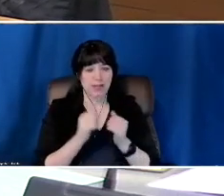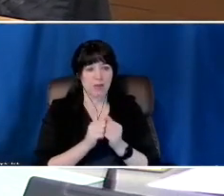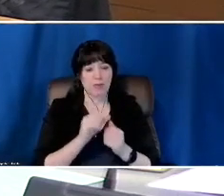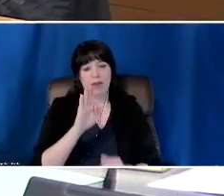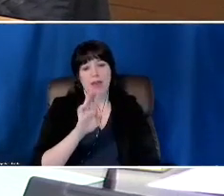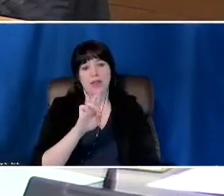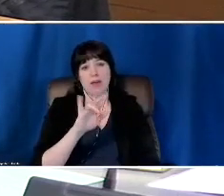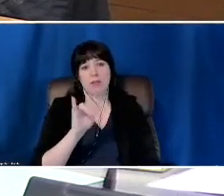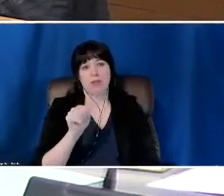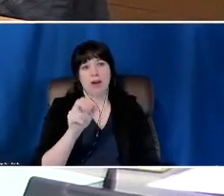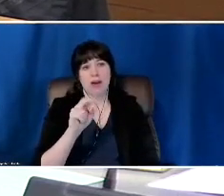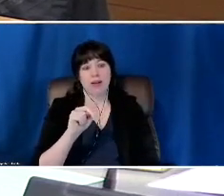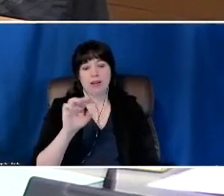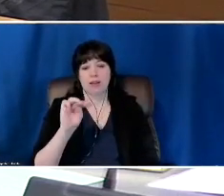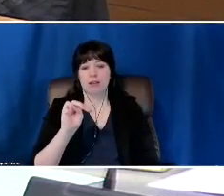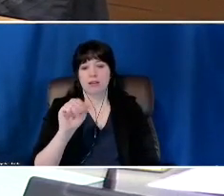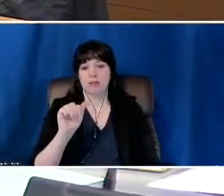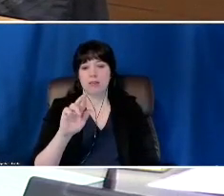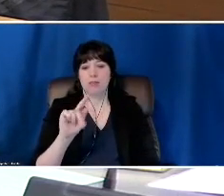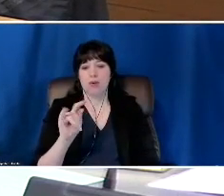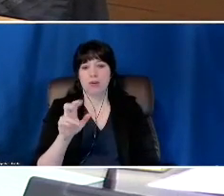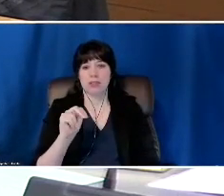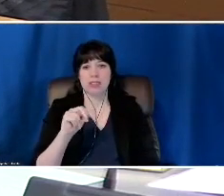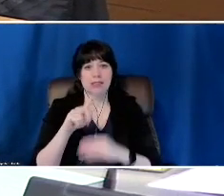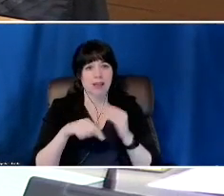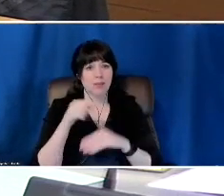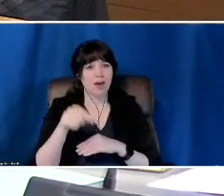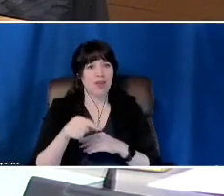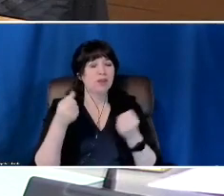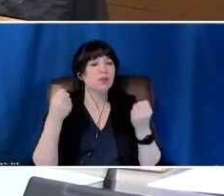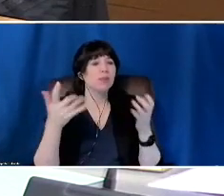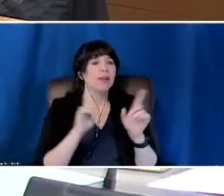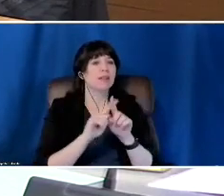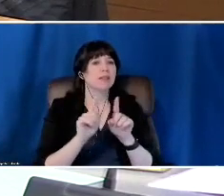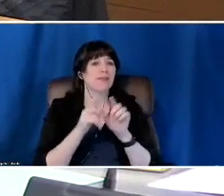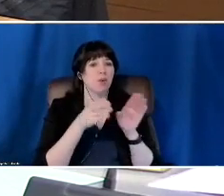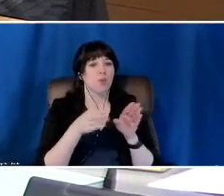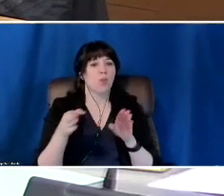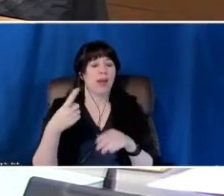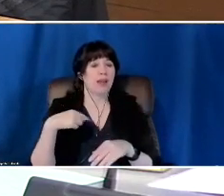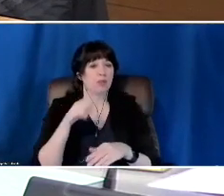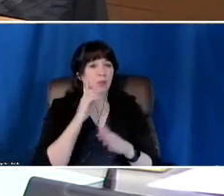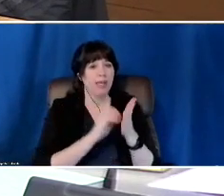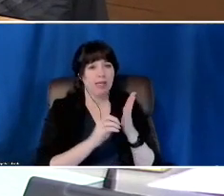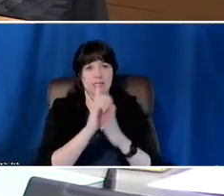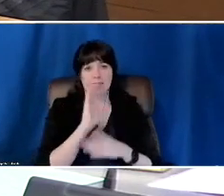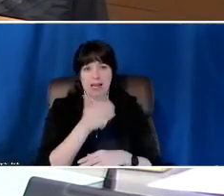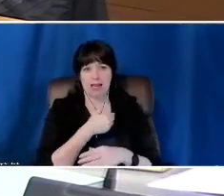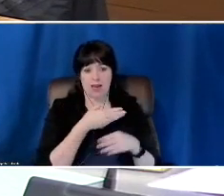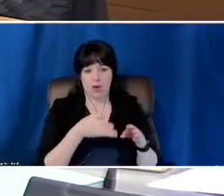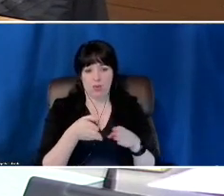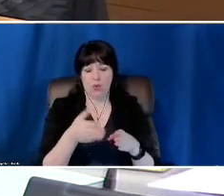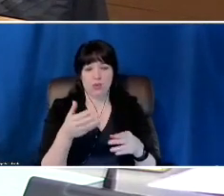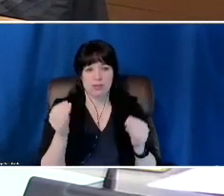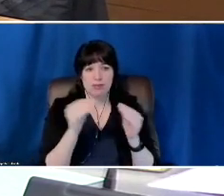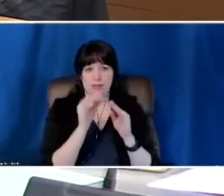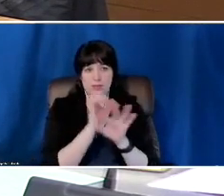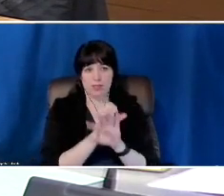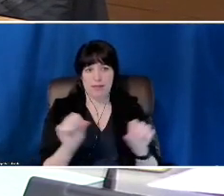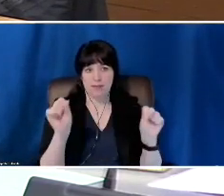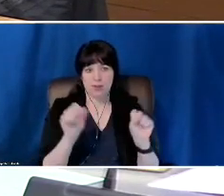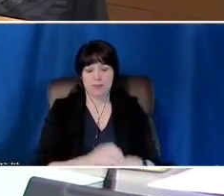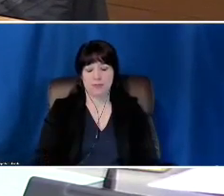about this, you know, there's so many different ways that we can design our roads to be safer.